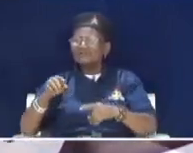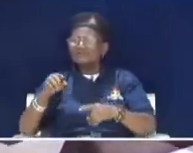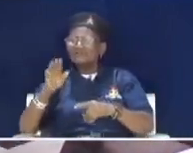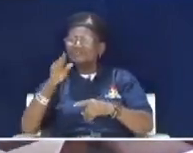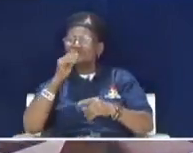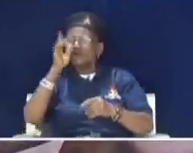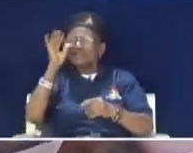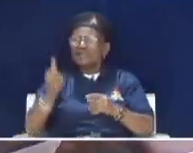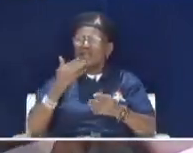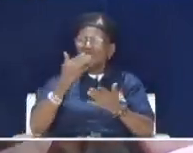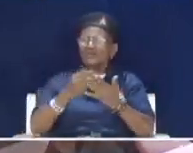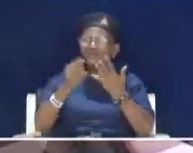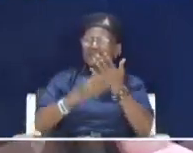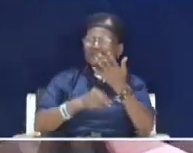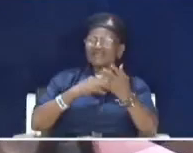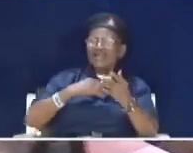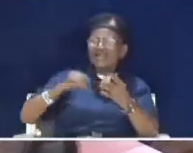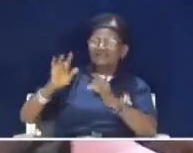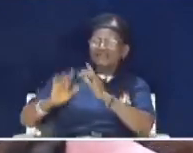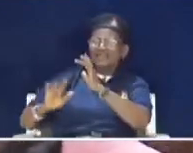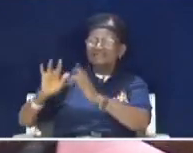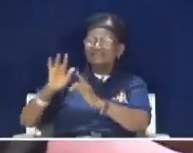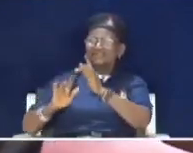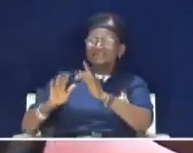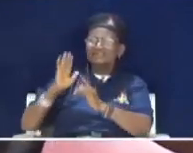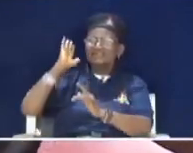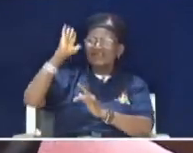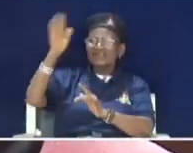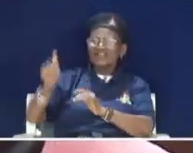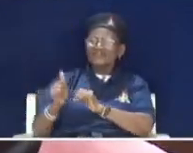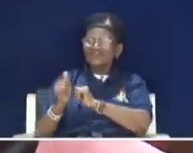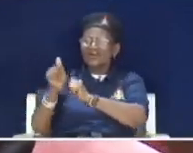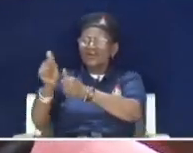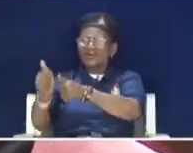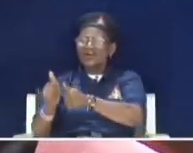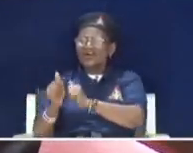Surely goodness and mercy shall